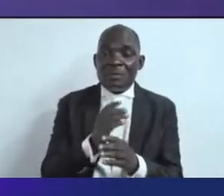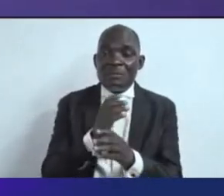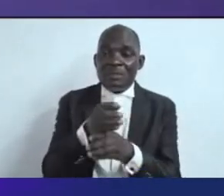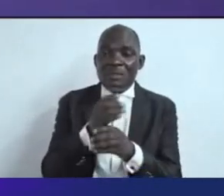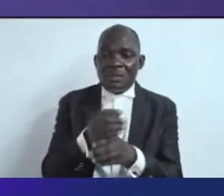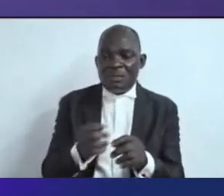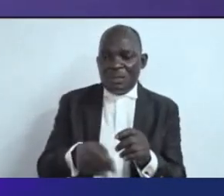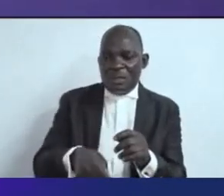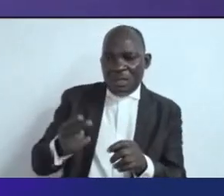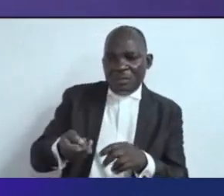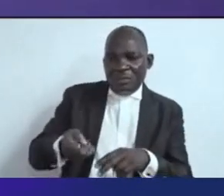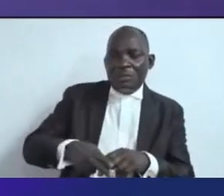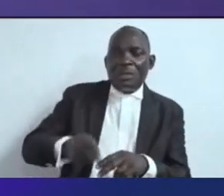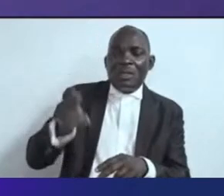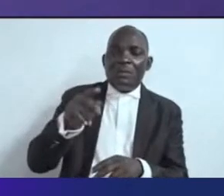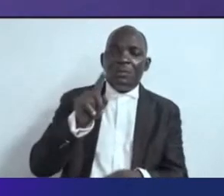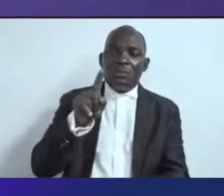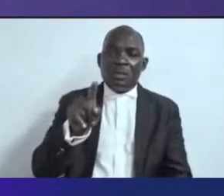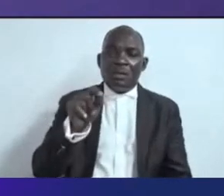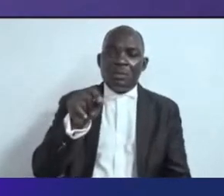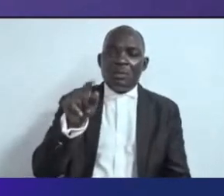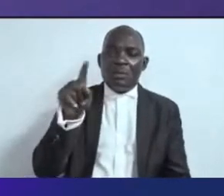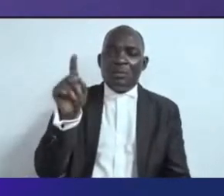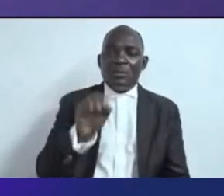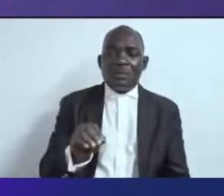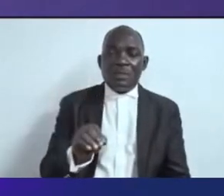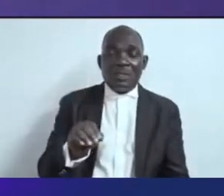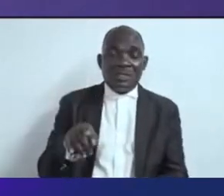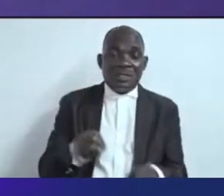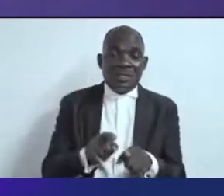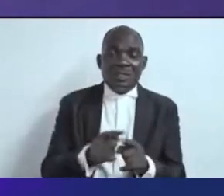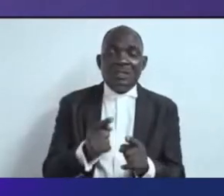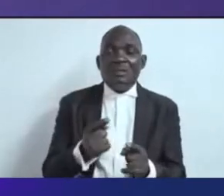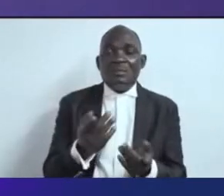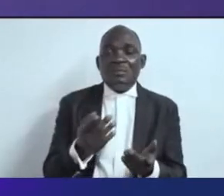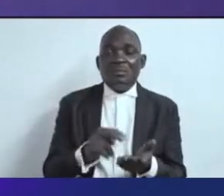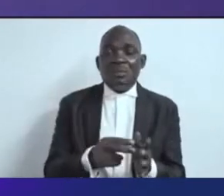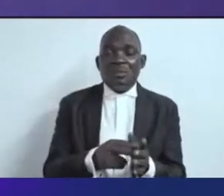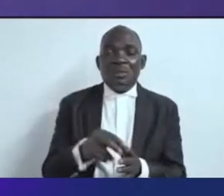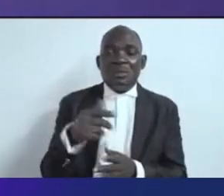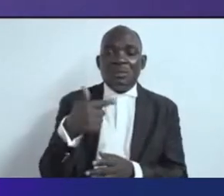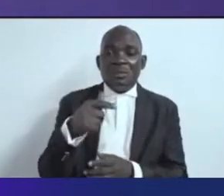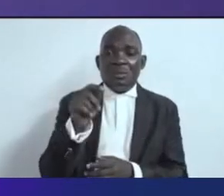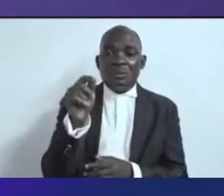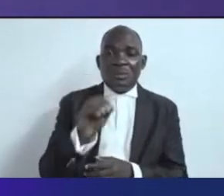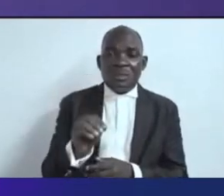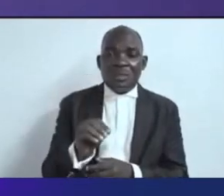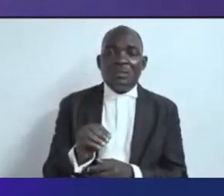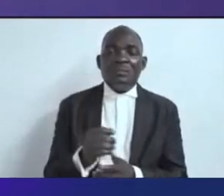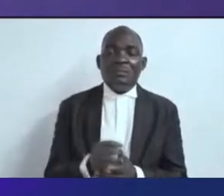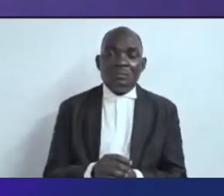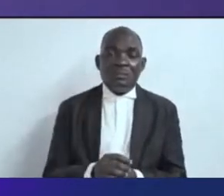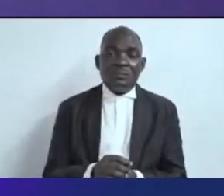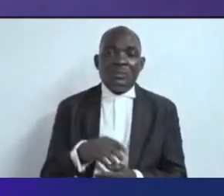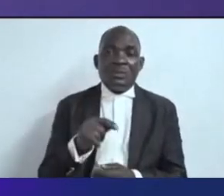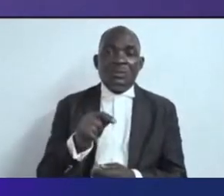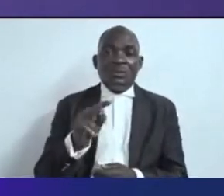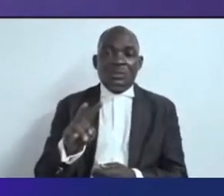a growth of 1.1% relative to a 21% contraction in